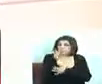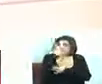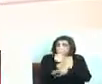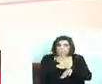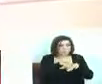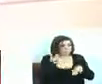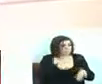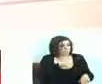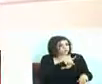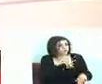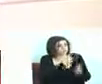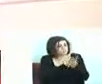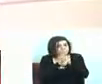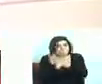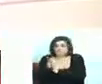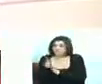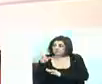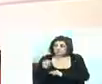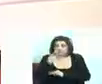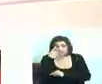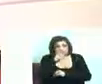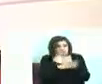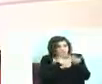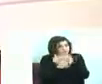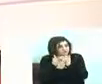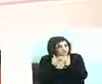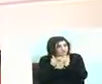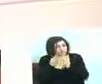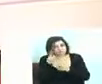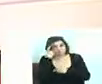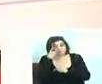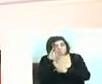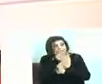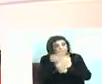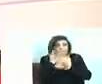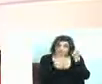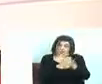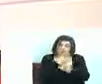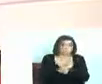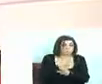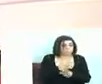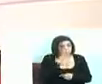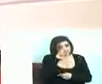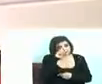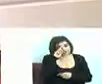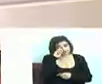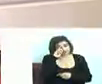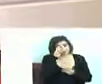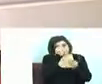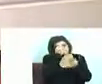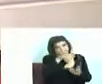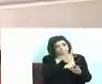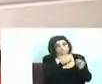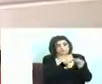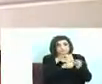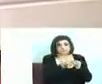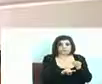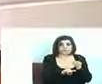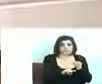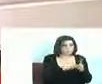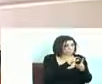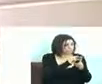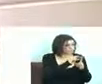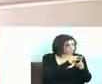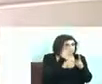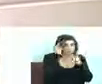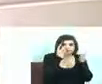community going forward and for the world? And so there's a little information about that. There's a place where if you get a word or a vision